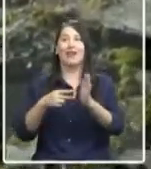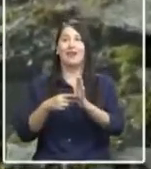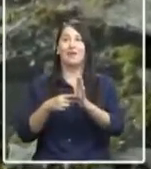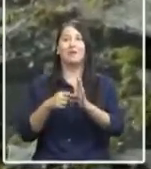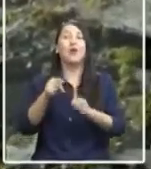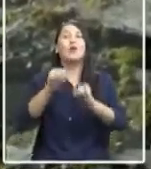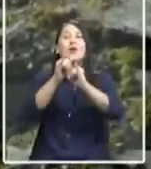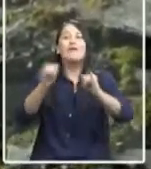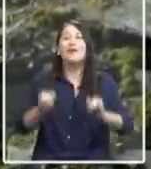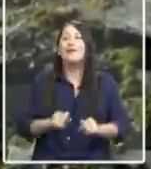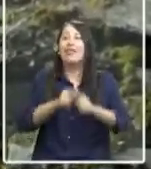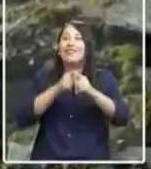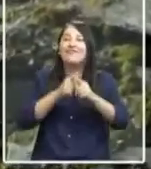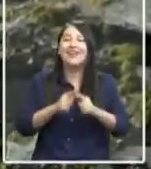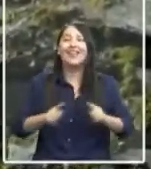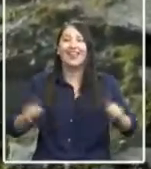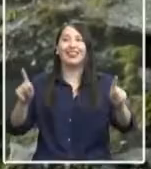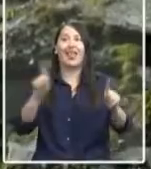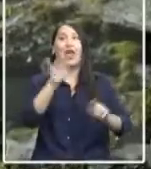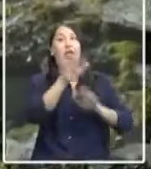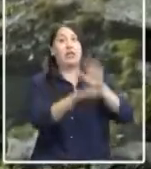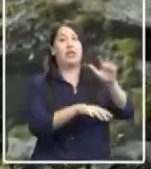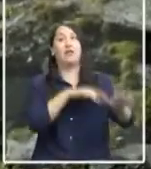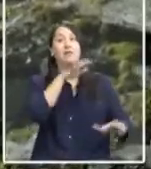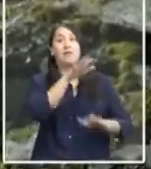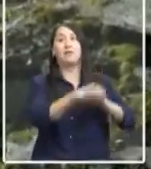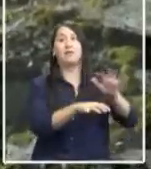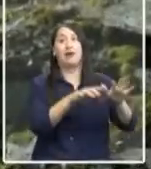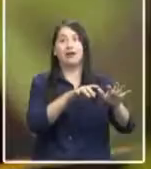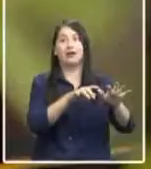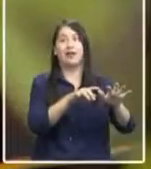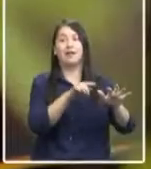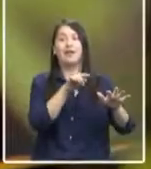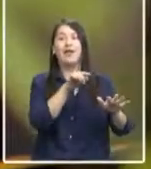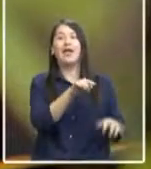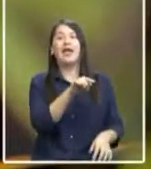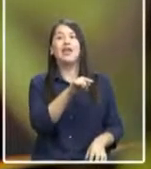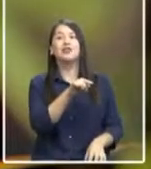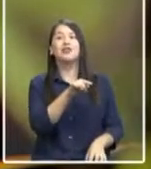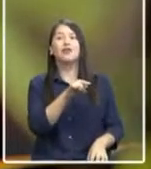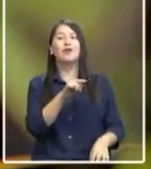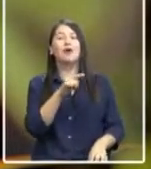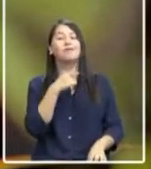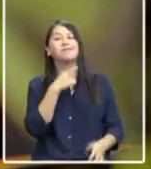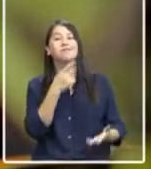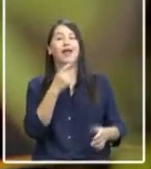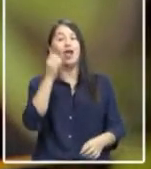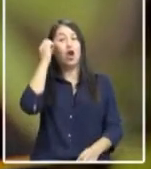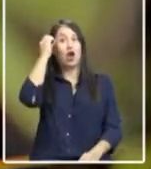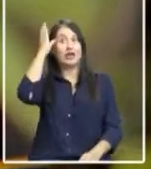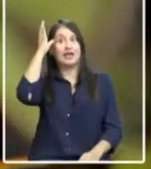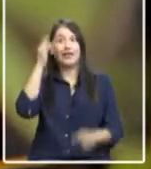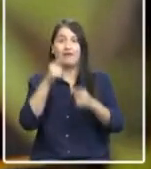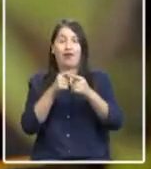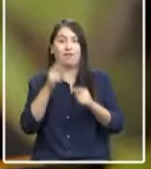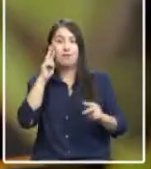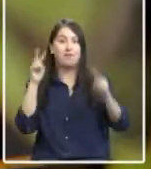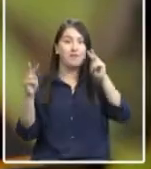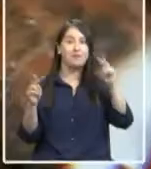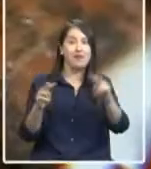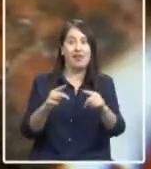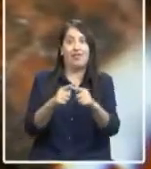world not different from animals. From the cognitive point of view.